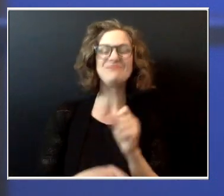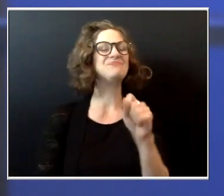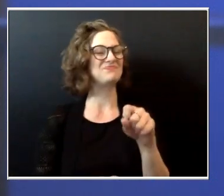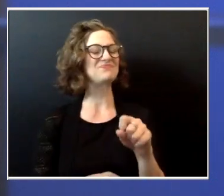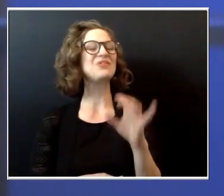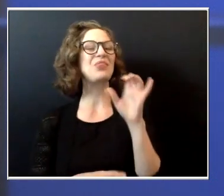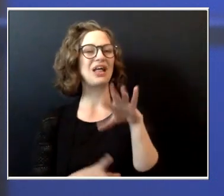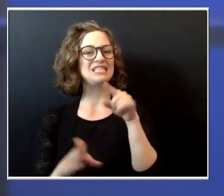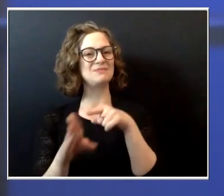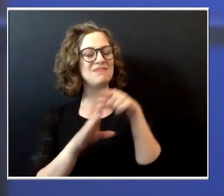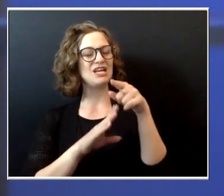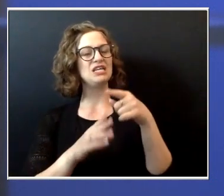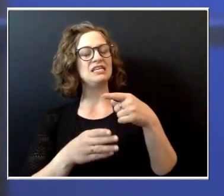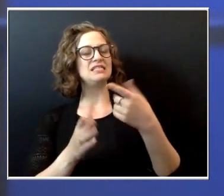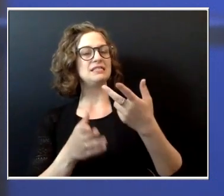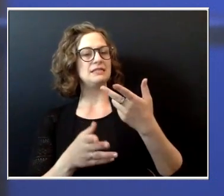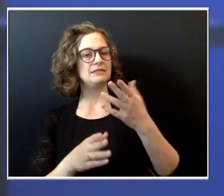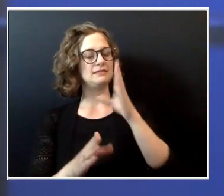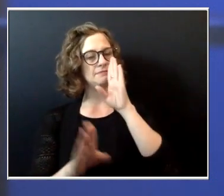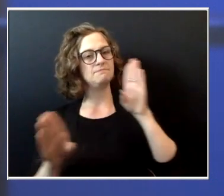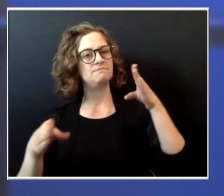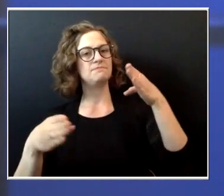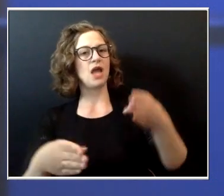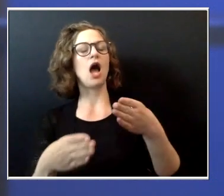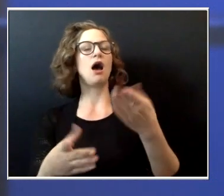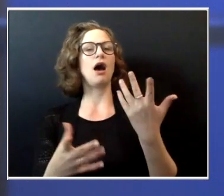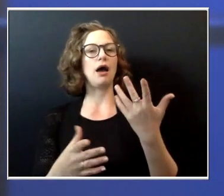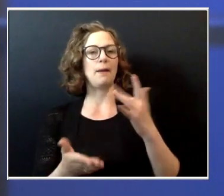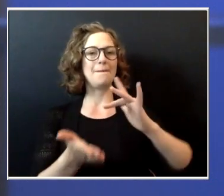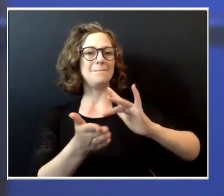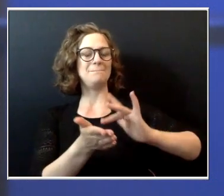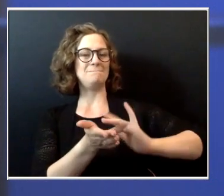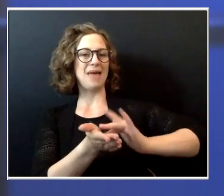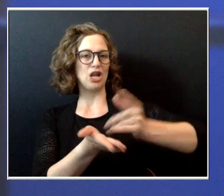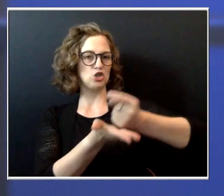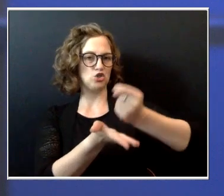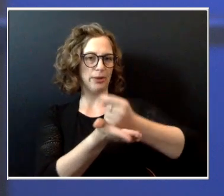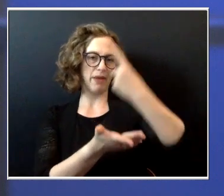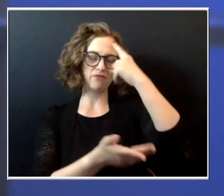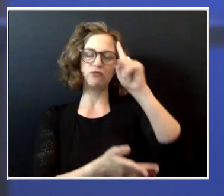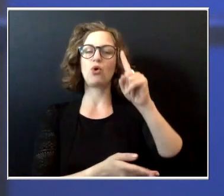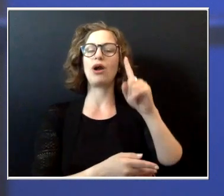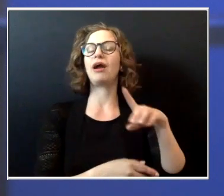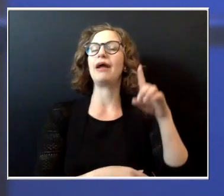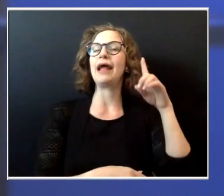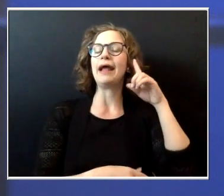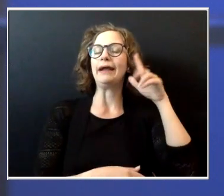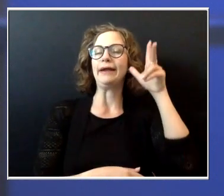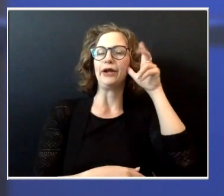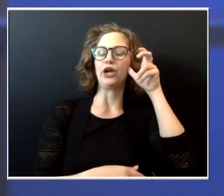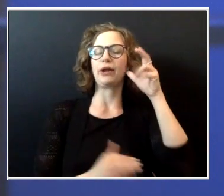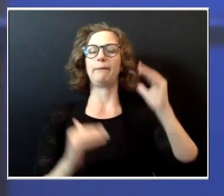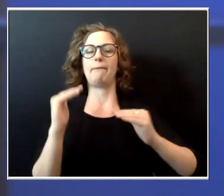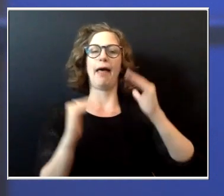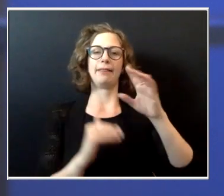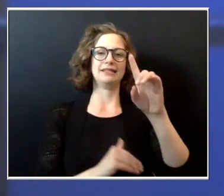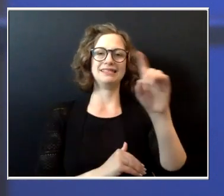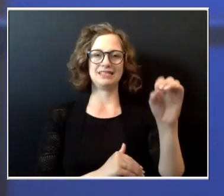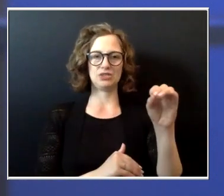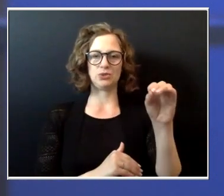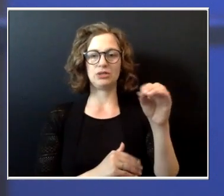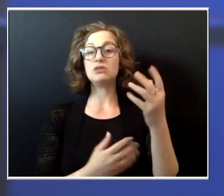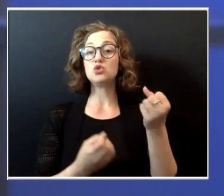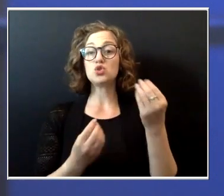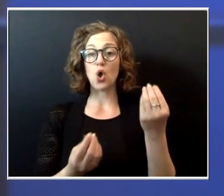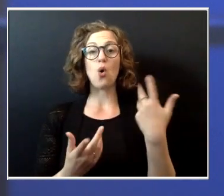hearing and balance disorders. So it's an ENT residency and then another 2 years of accredited